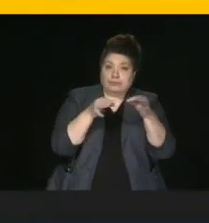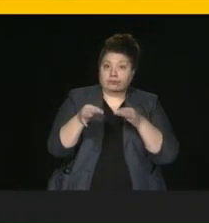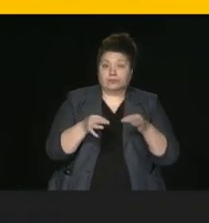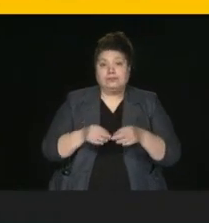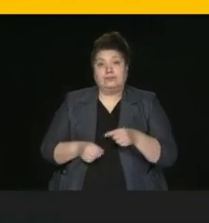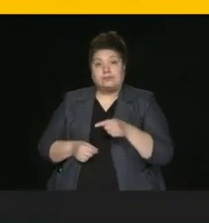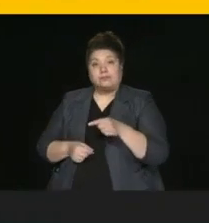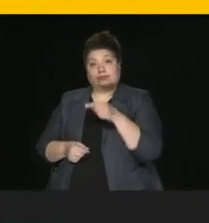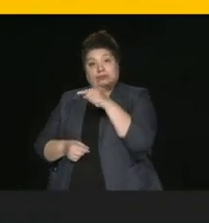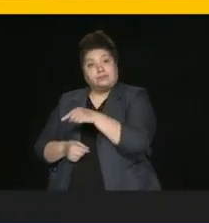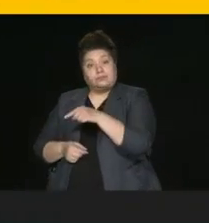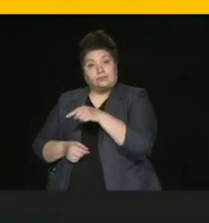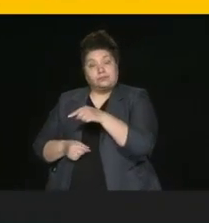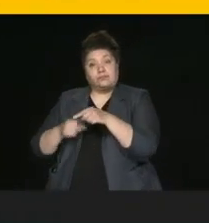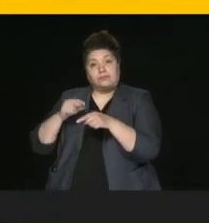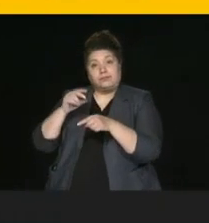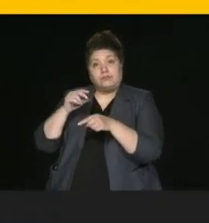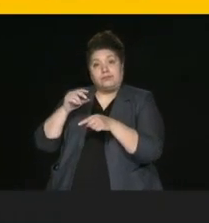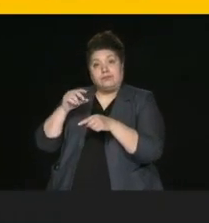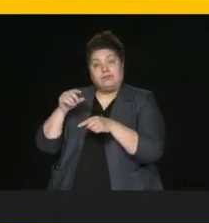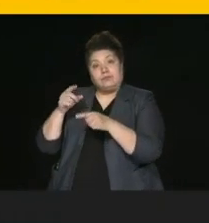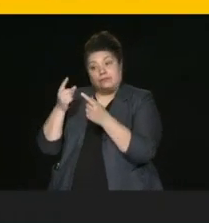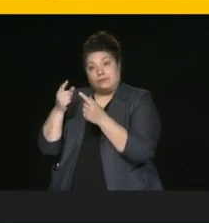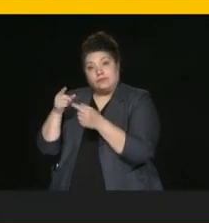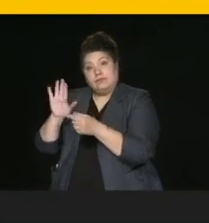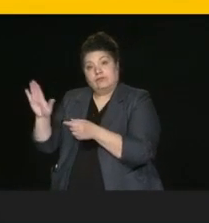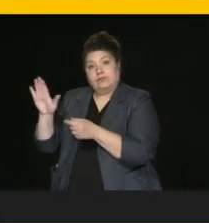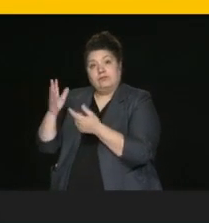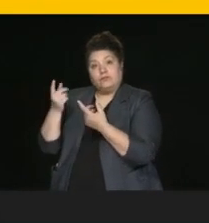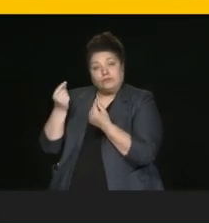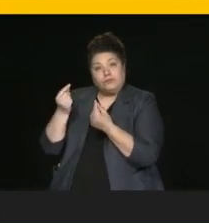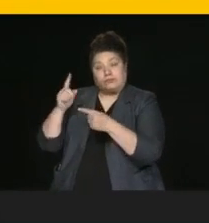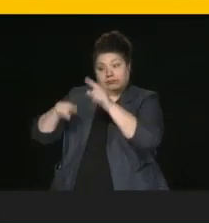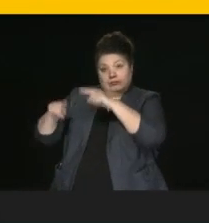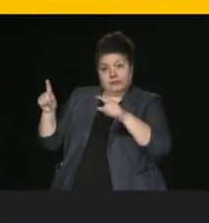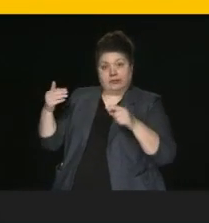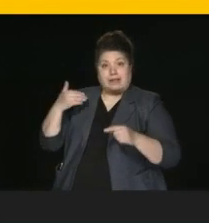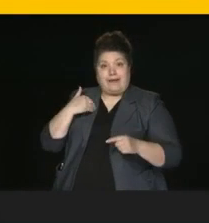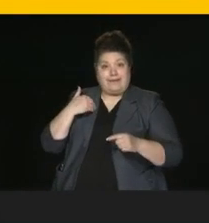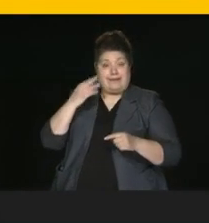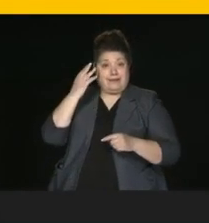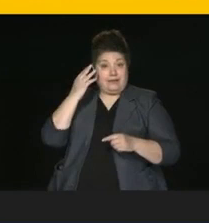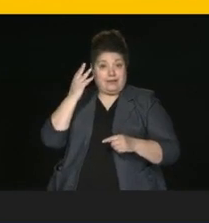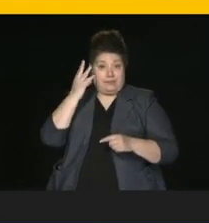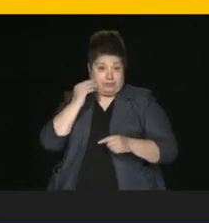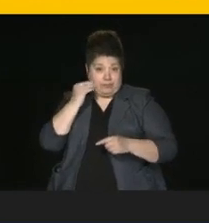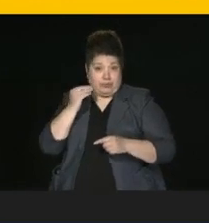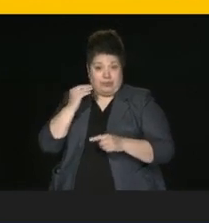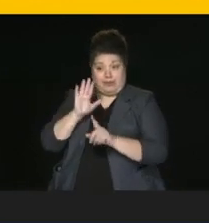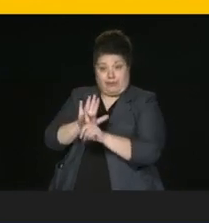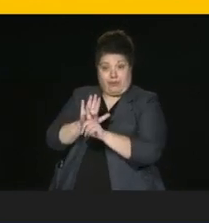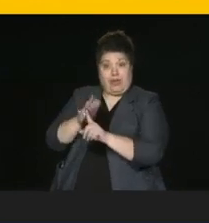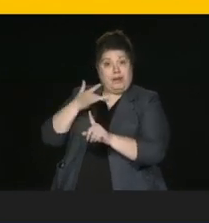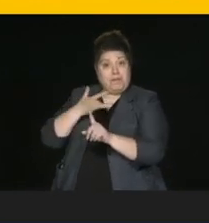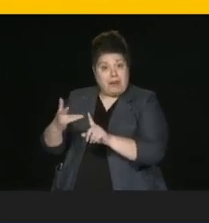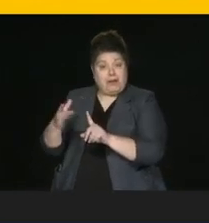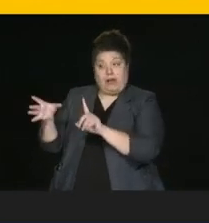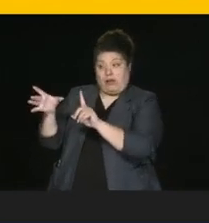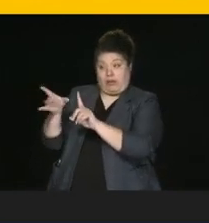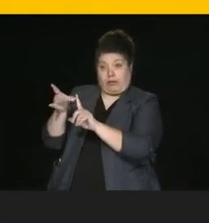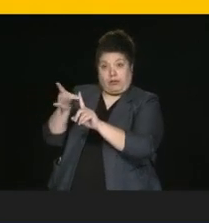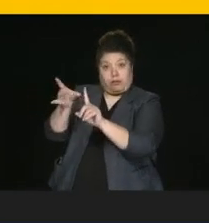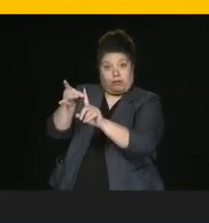of individual people. All people start as susceptible. Some will be exposed, and